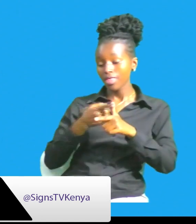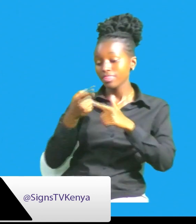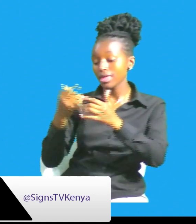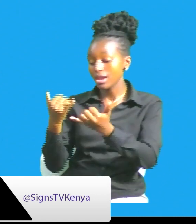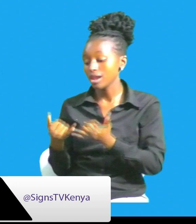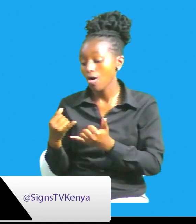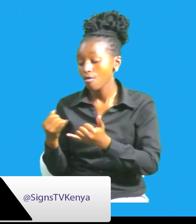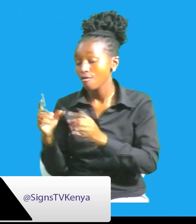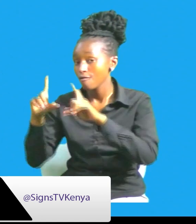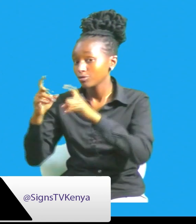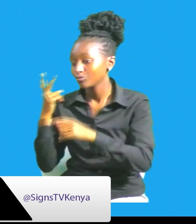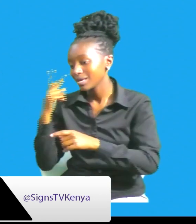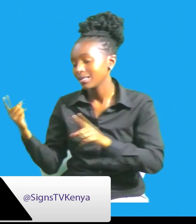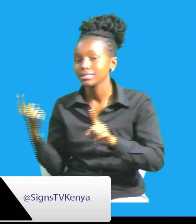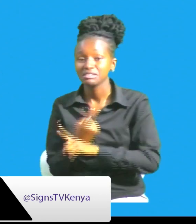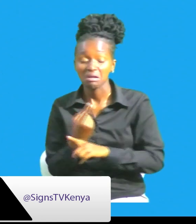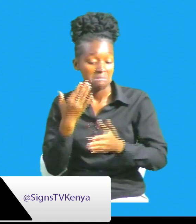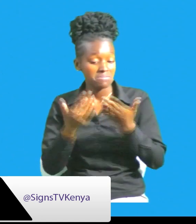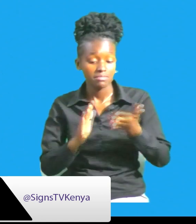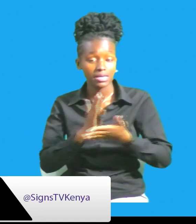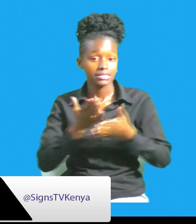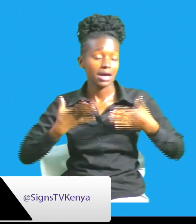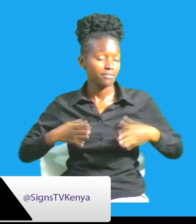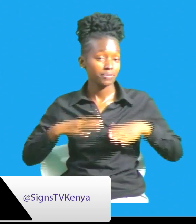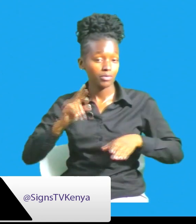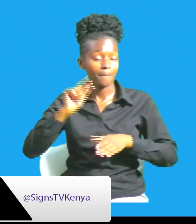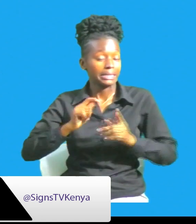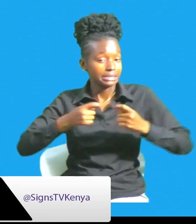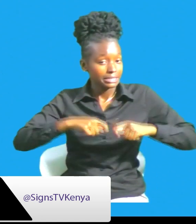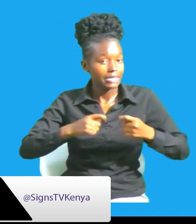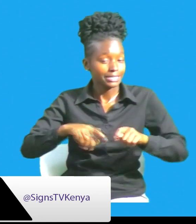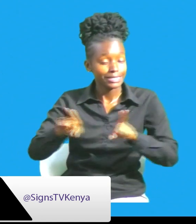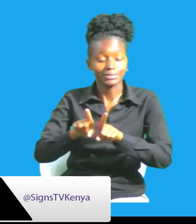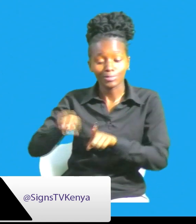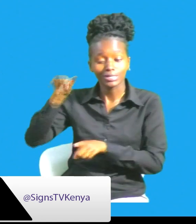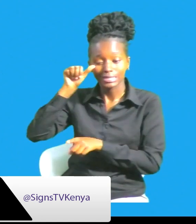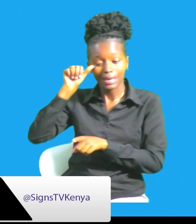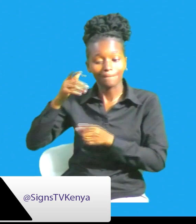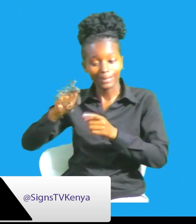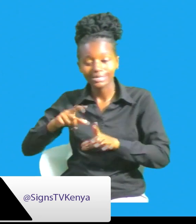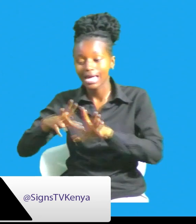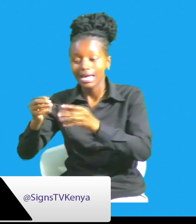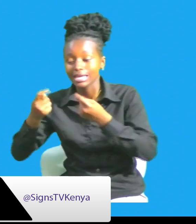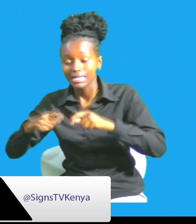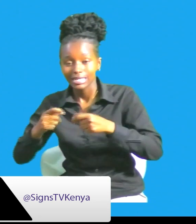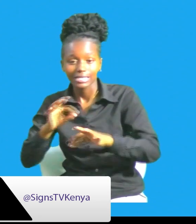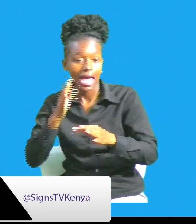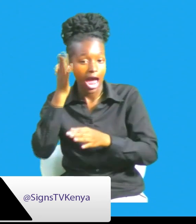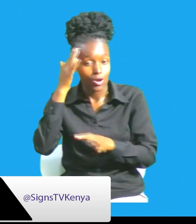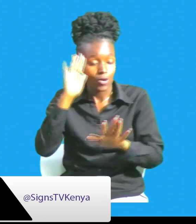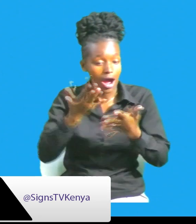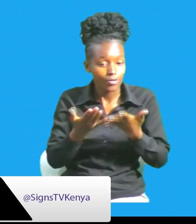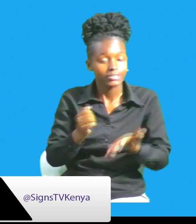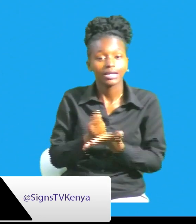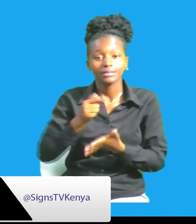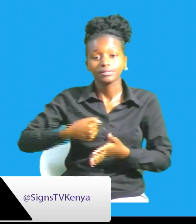say, I think some of us are supposed to try that. Shike, please feel tagged. We're supposed to try that. So let me know which are some of the tips